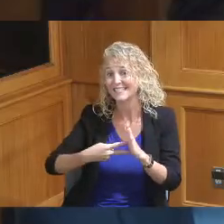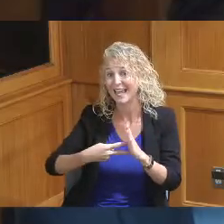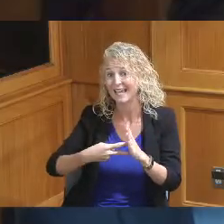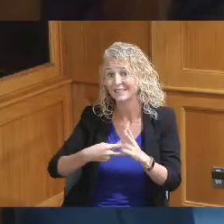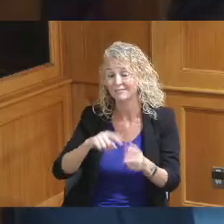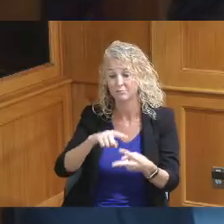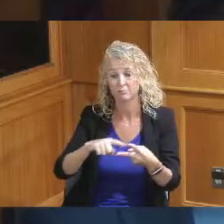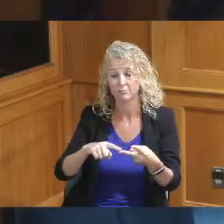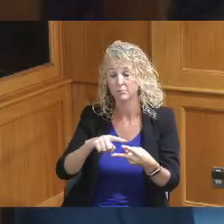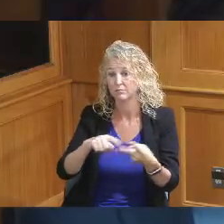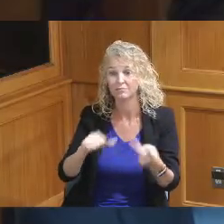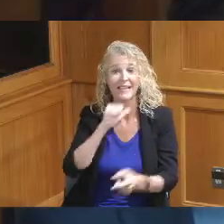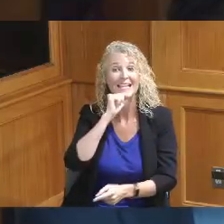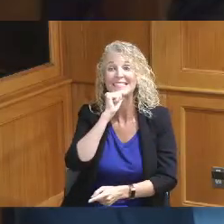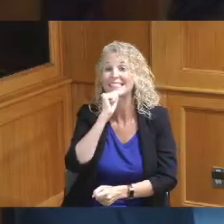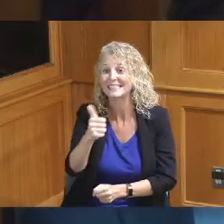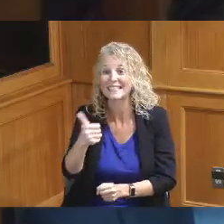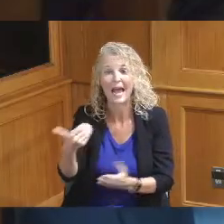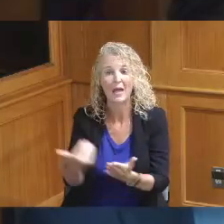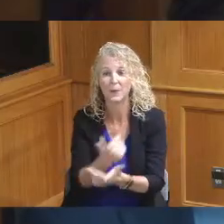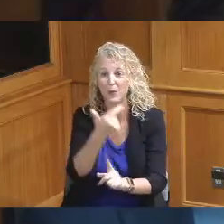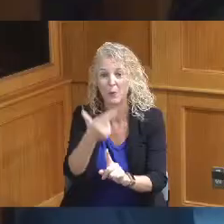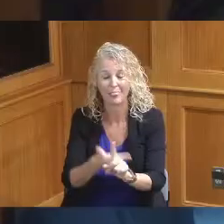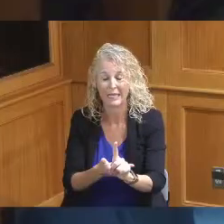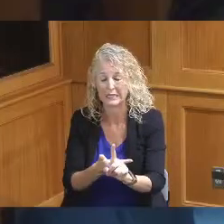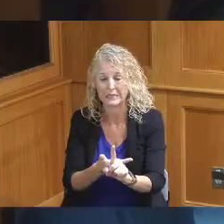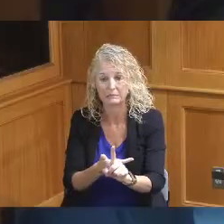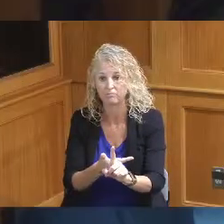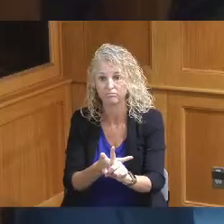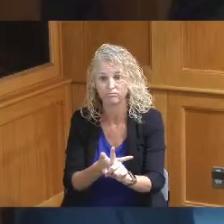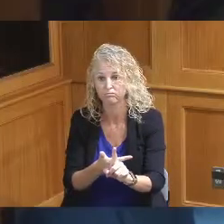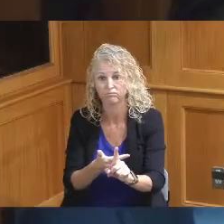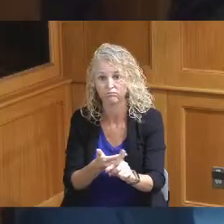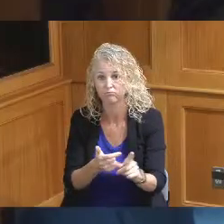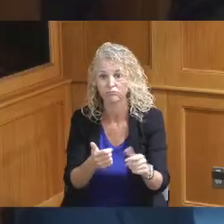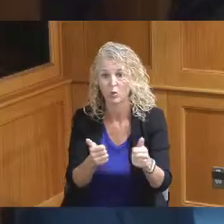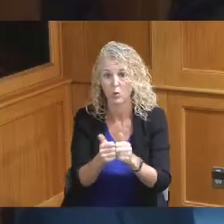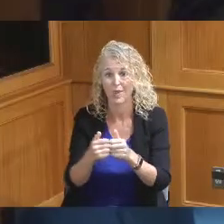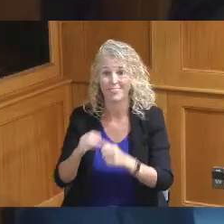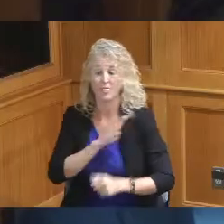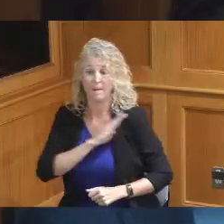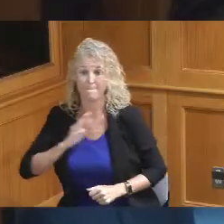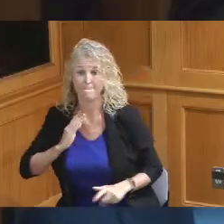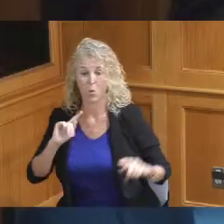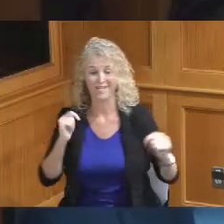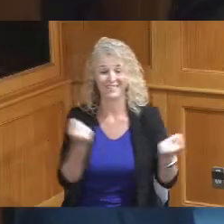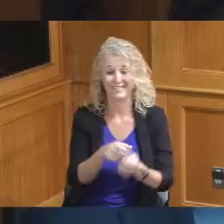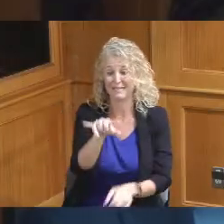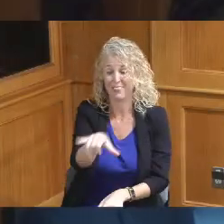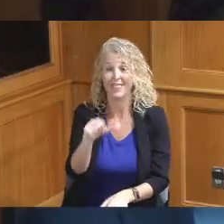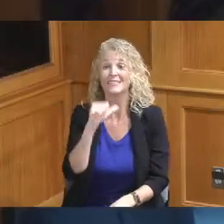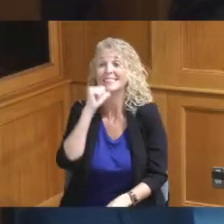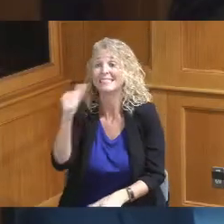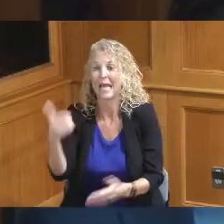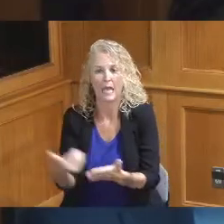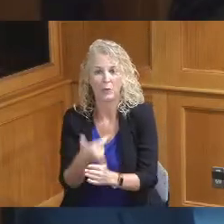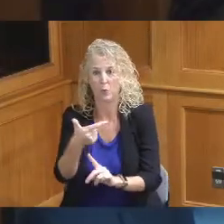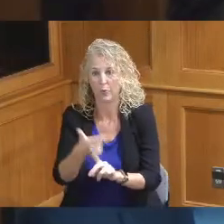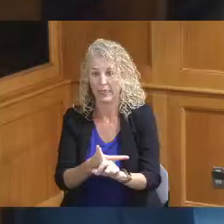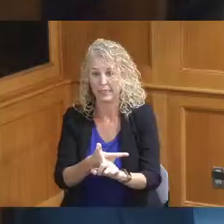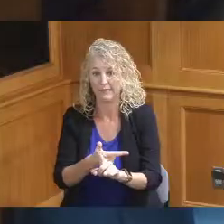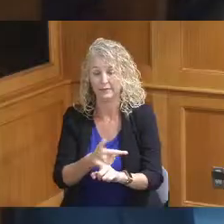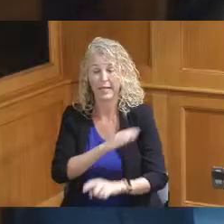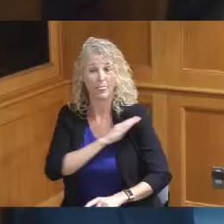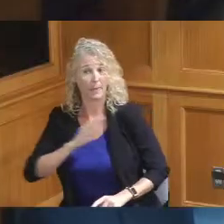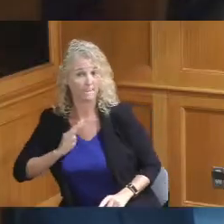be interpreted as a new lease agreement between the board and the team, and neither the board nor